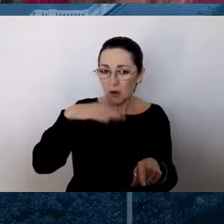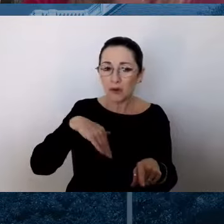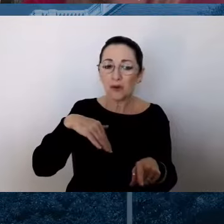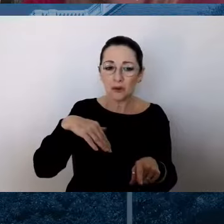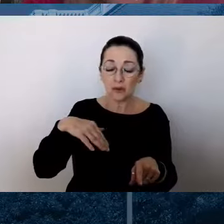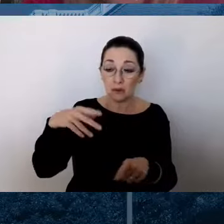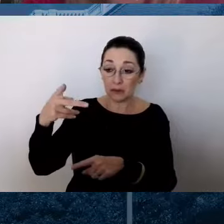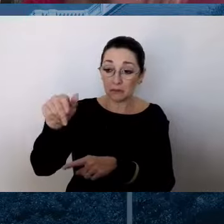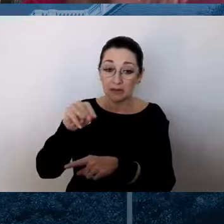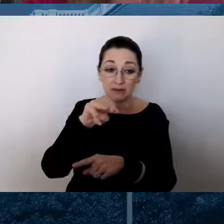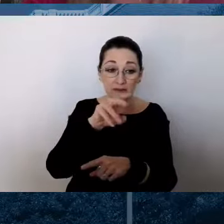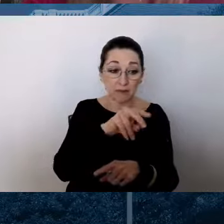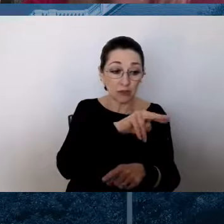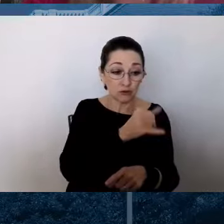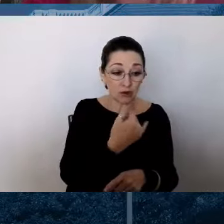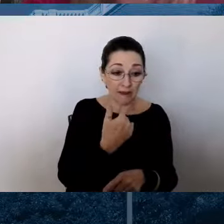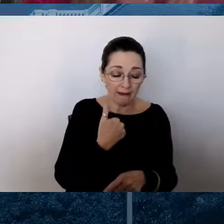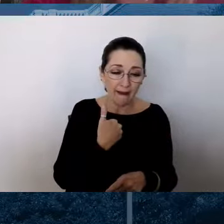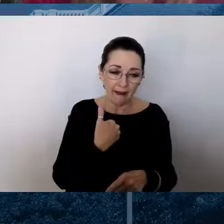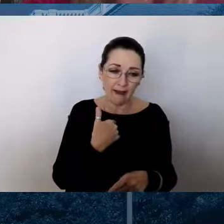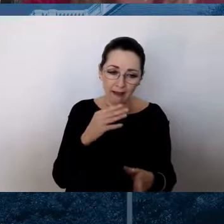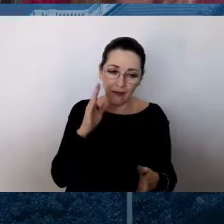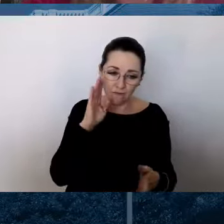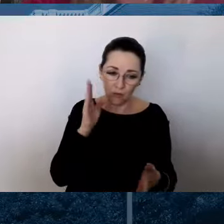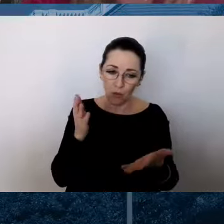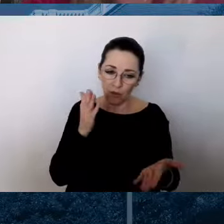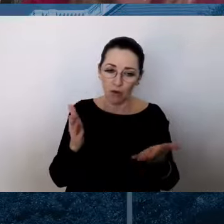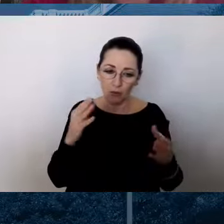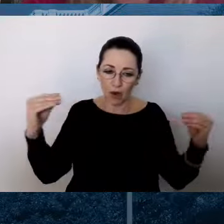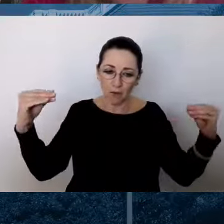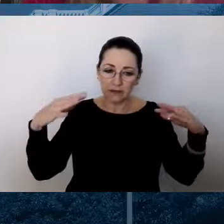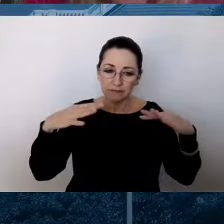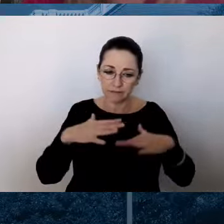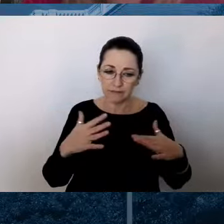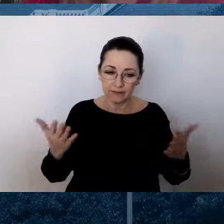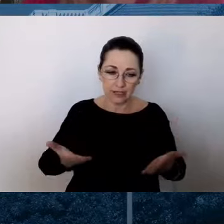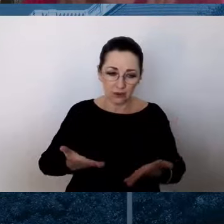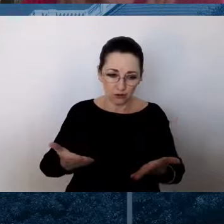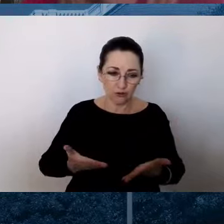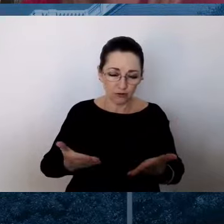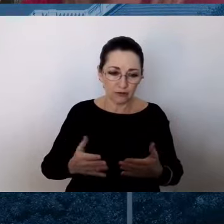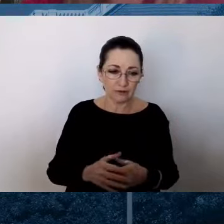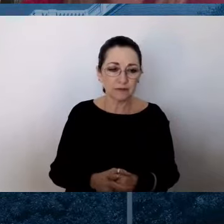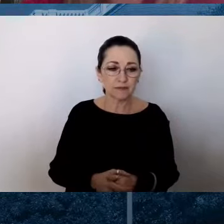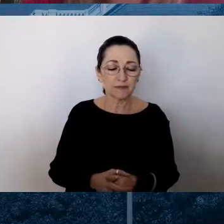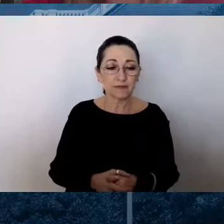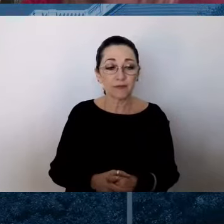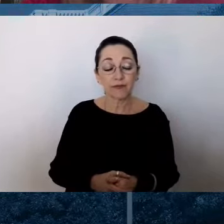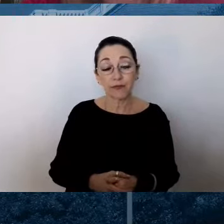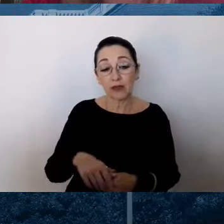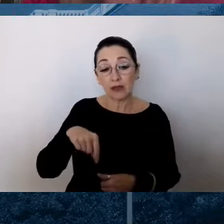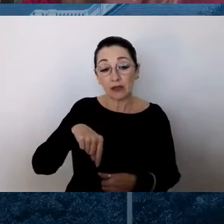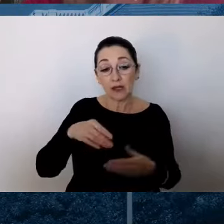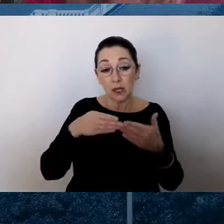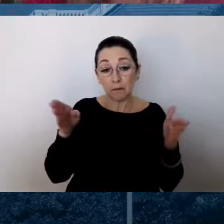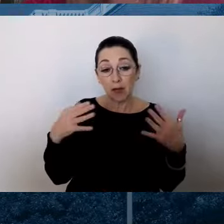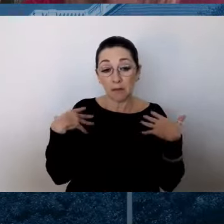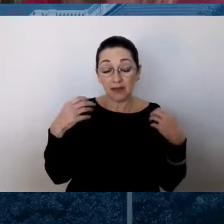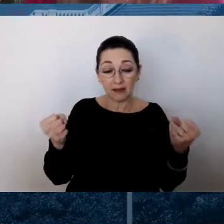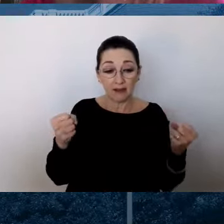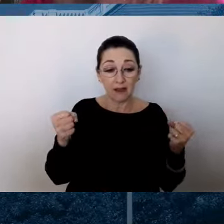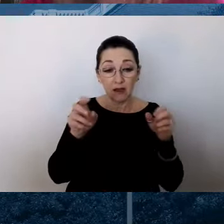lab is sequencing for the presence of the variant, as are some commercial labs. So we have been